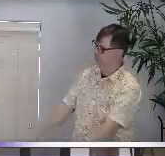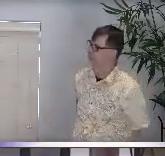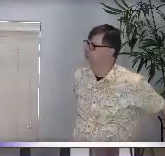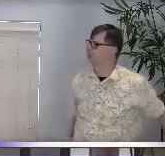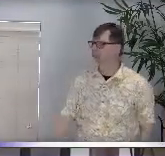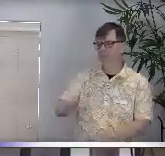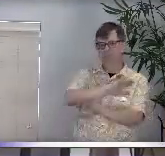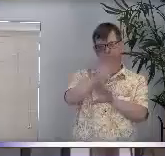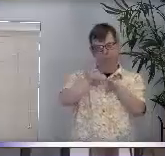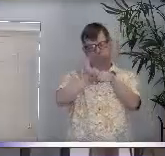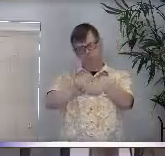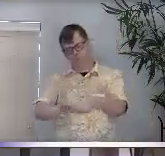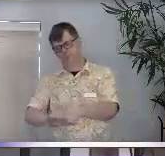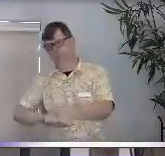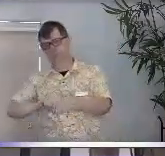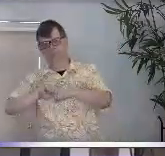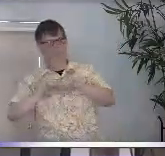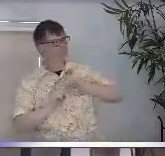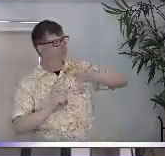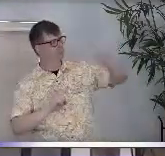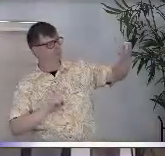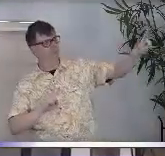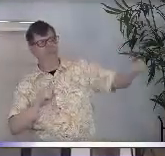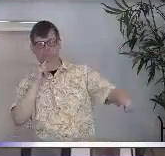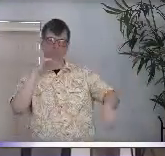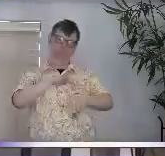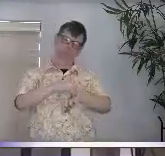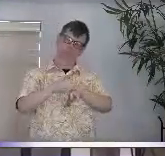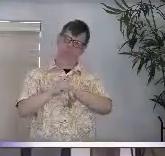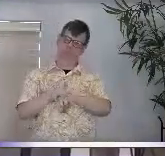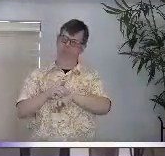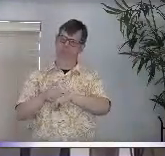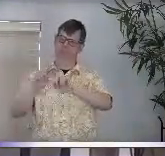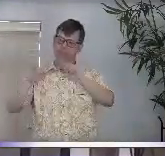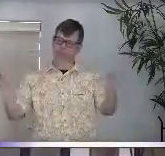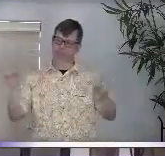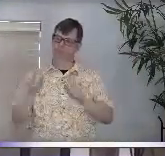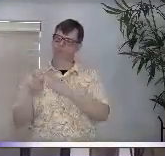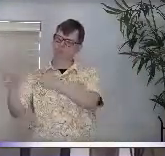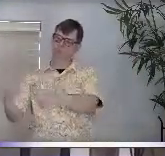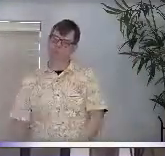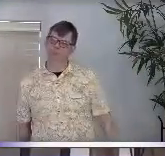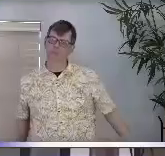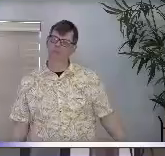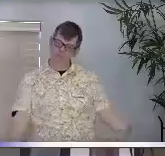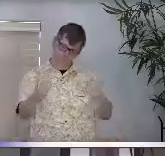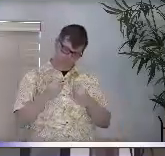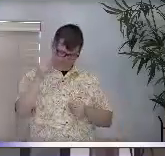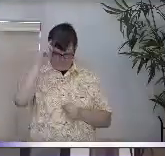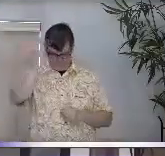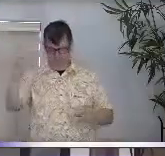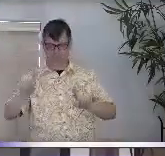we also independently get hurt in different ways. We independently receive information in different